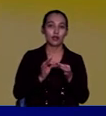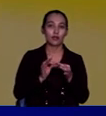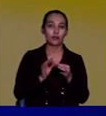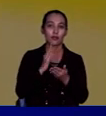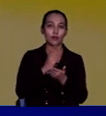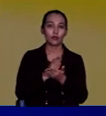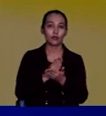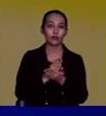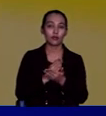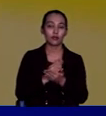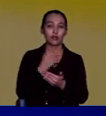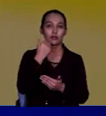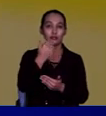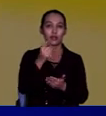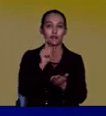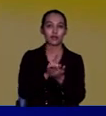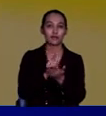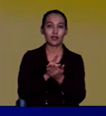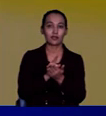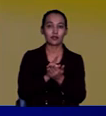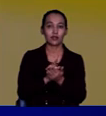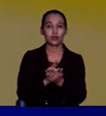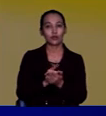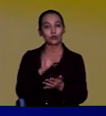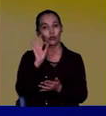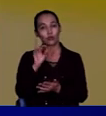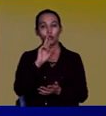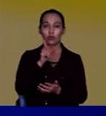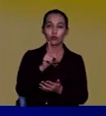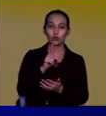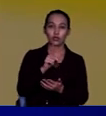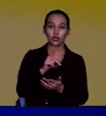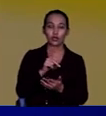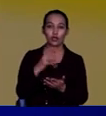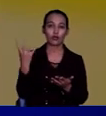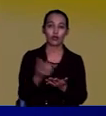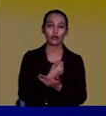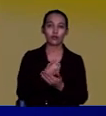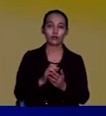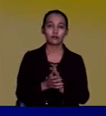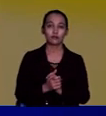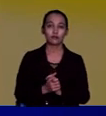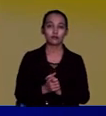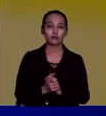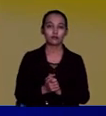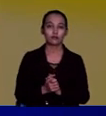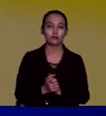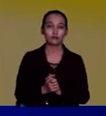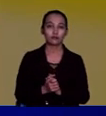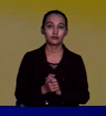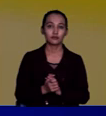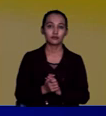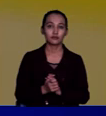vazifangiz ikkinchi ustunga to'g'ri tasdiqni qo'yish. E'tibor bering, tasdiqlar qay darajada to'g'ri